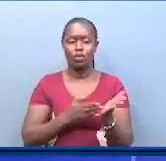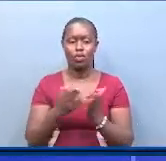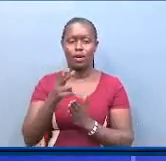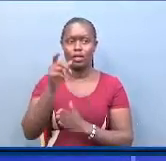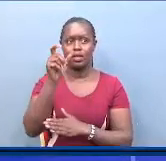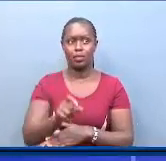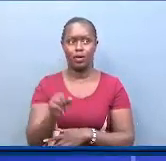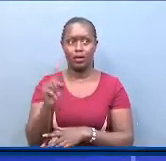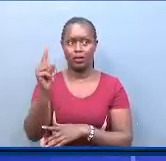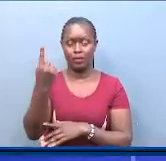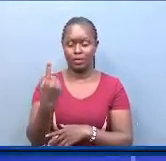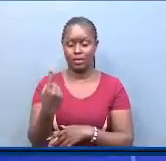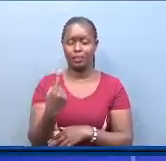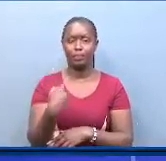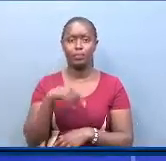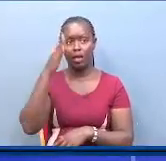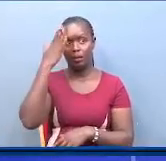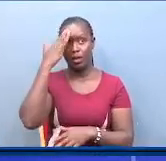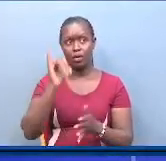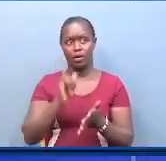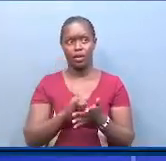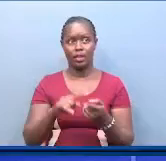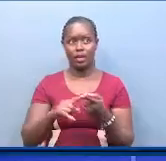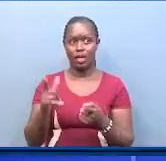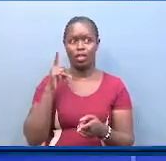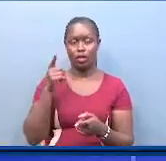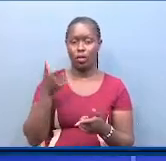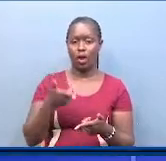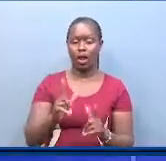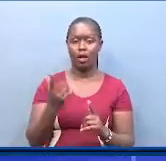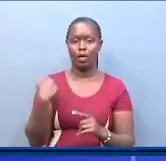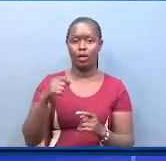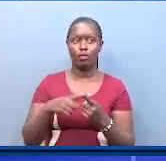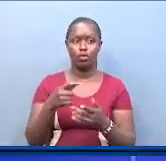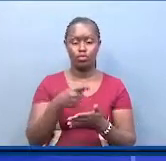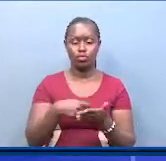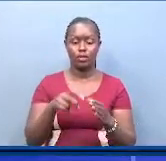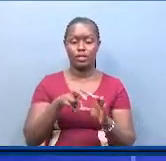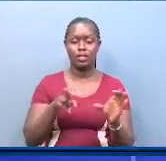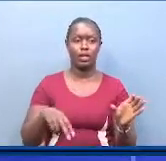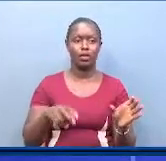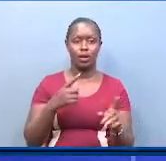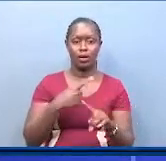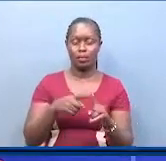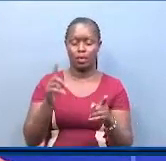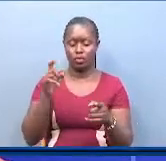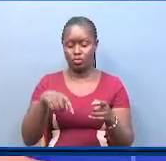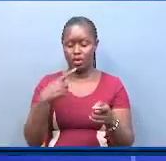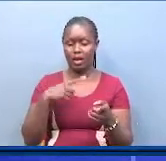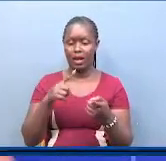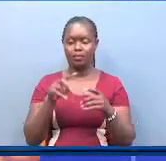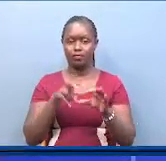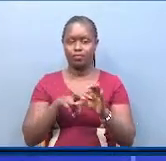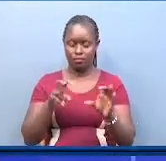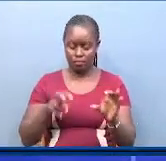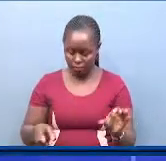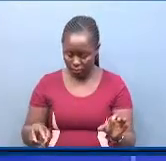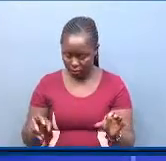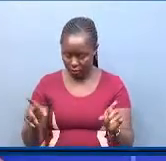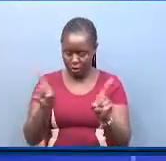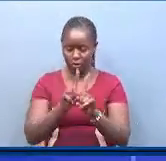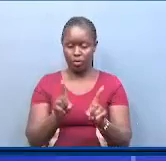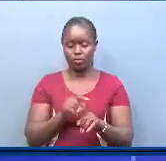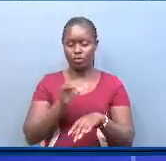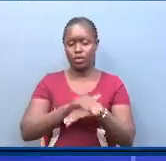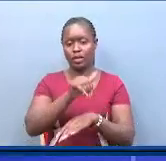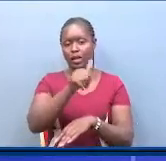person, first of all, I know the law does not allow him to resign. But then he should have stepped out and stepped aside and we